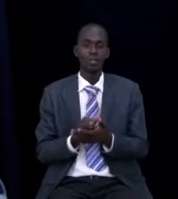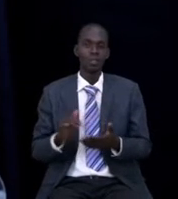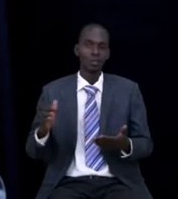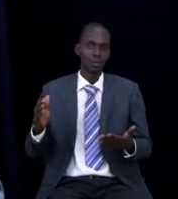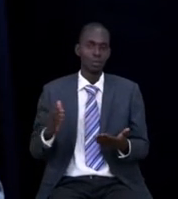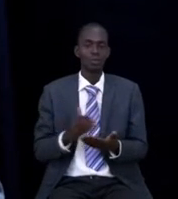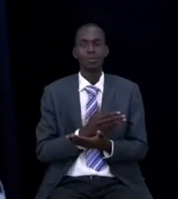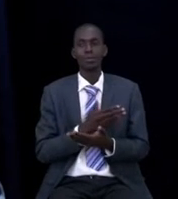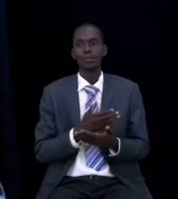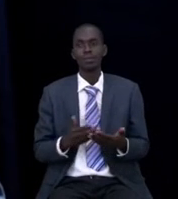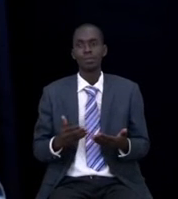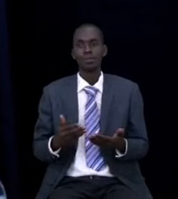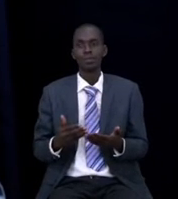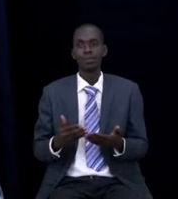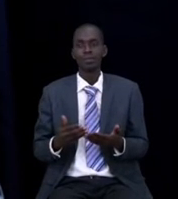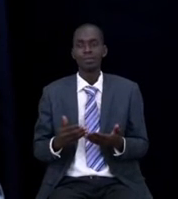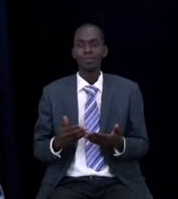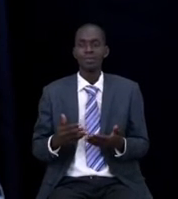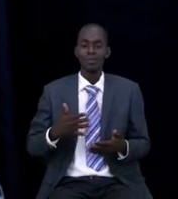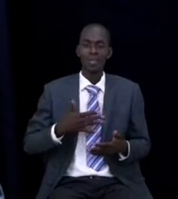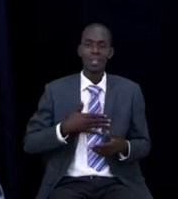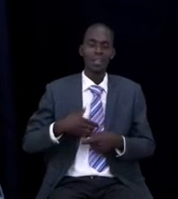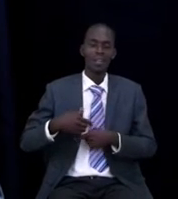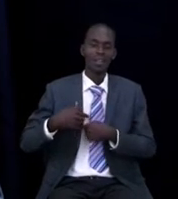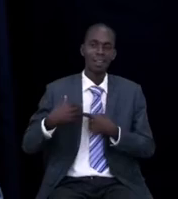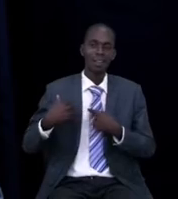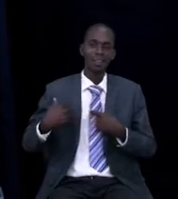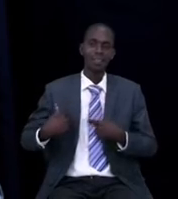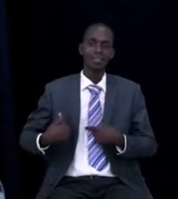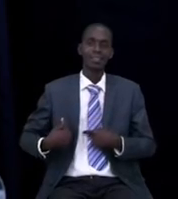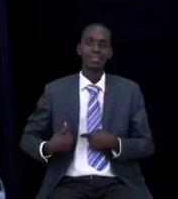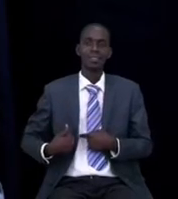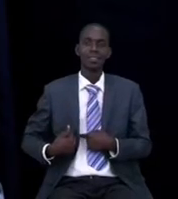earlier. Zuchiata